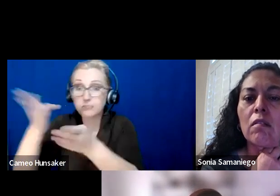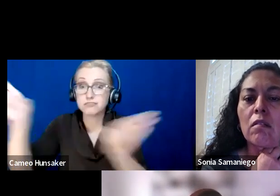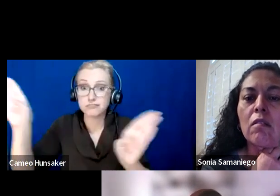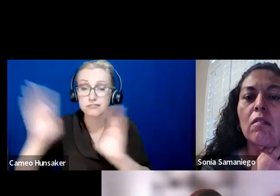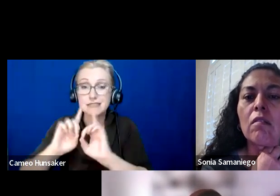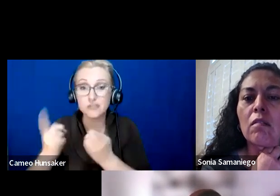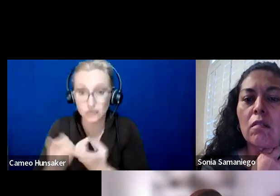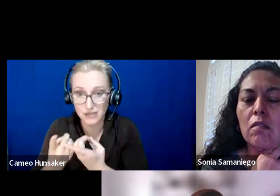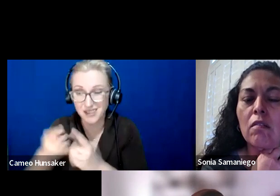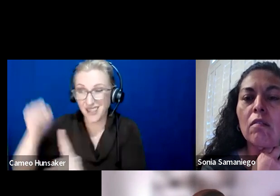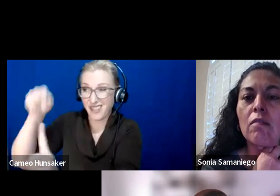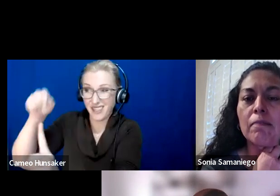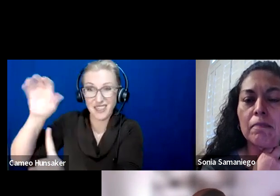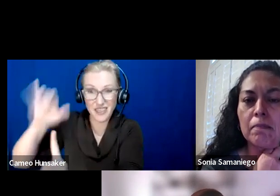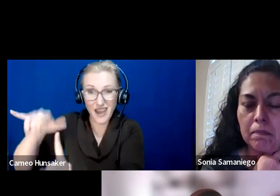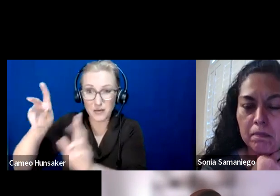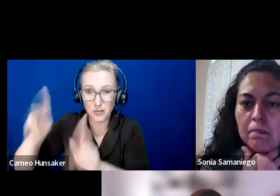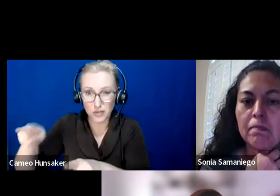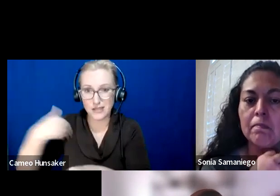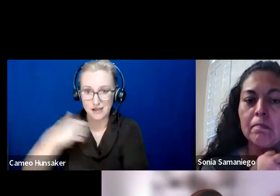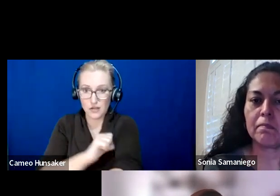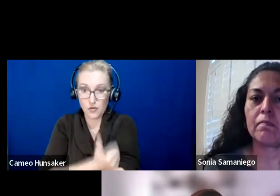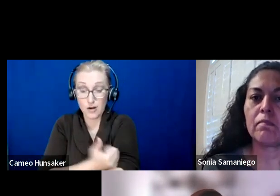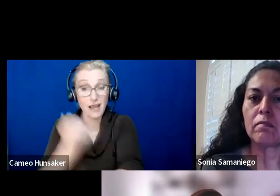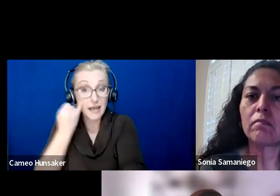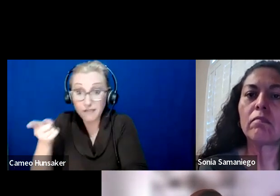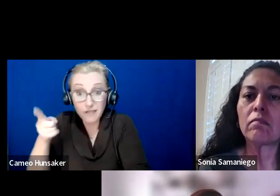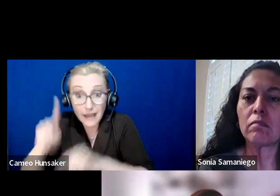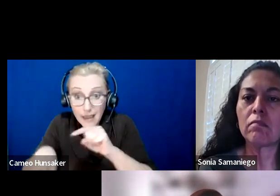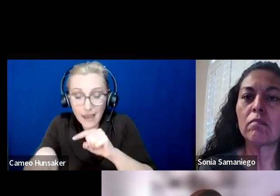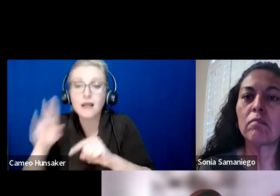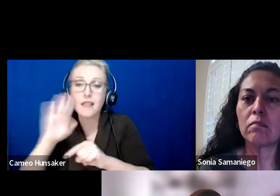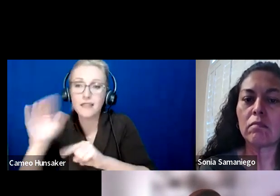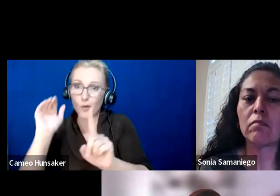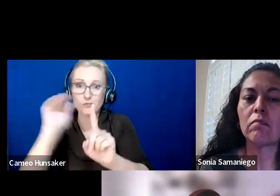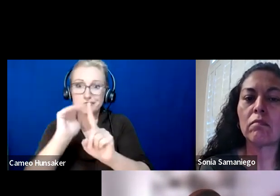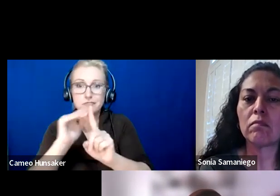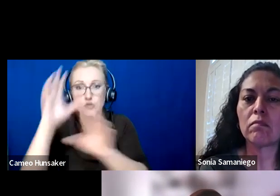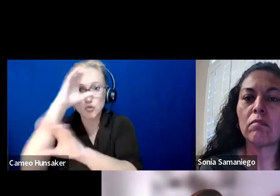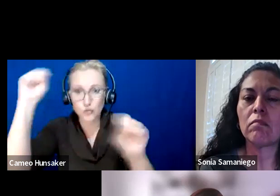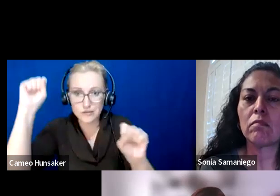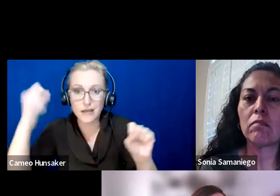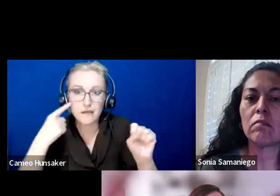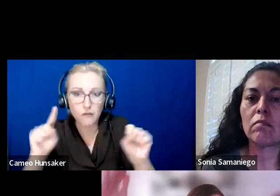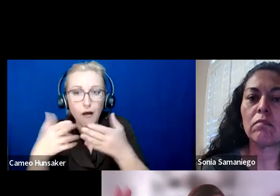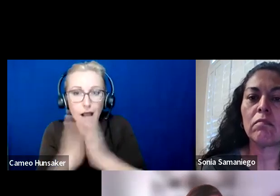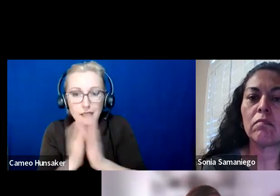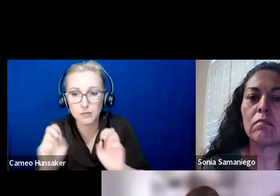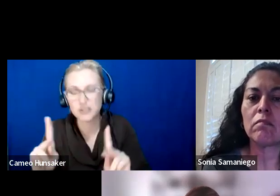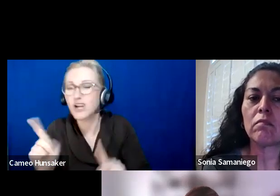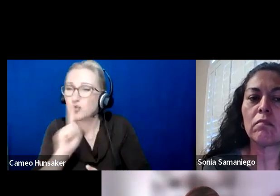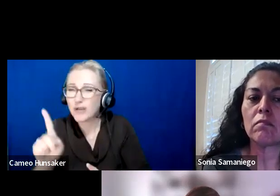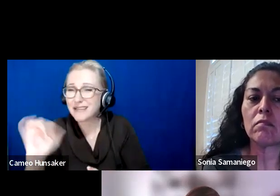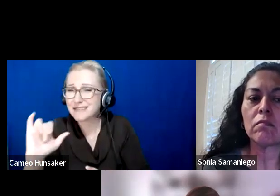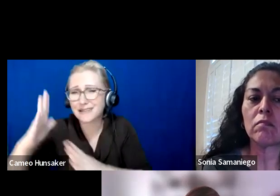has the authority. And if they don't, they'll go to the superintendent, you know, to ask permission. But it's usually kind of the highest